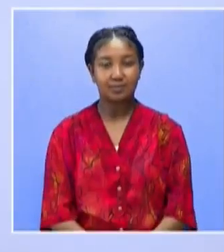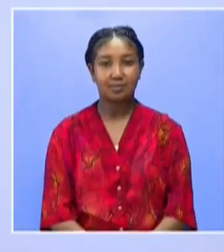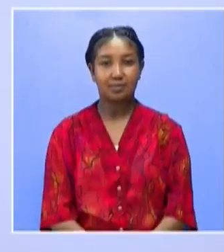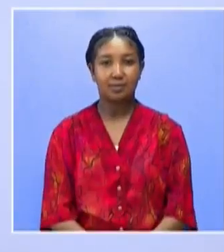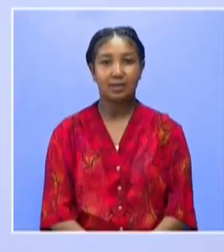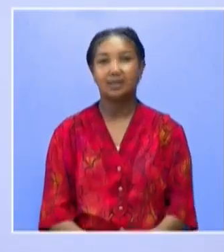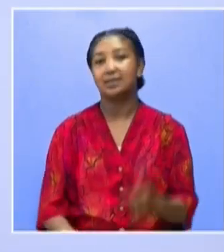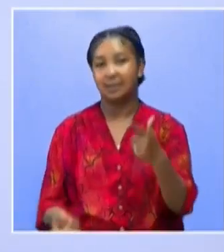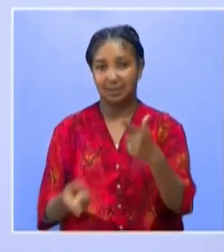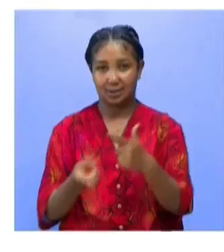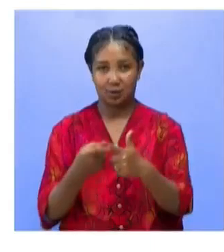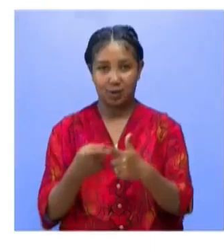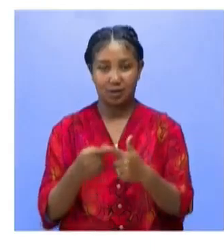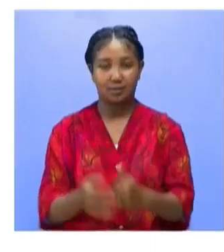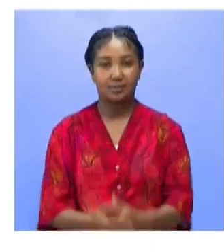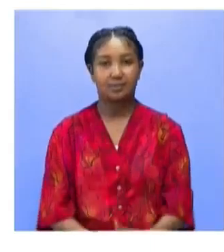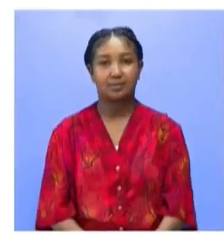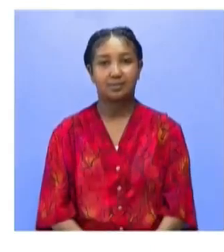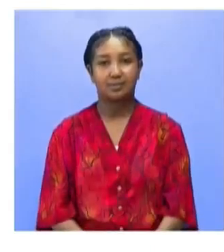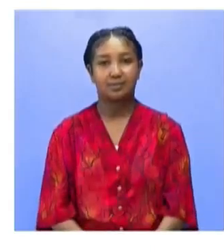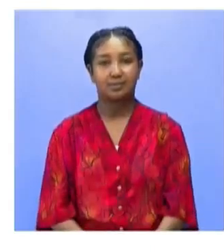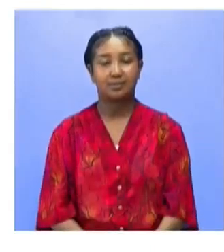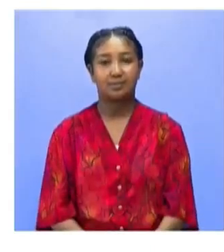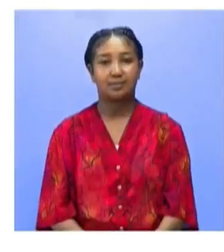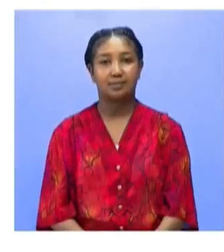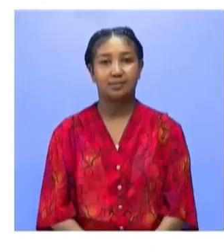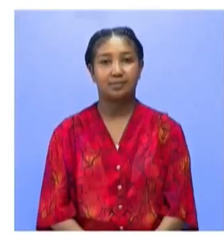The second one,